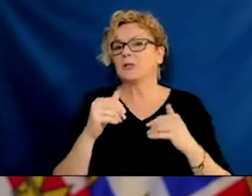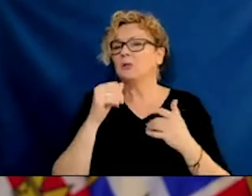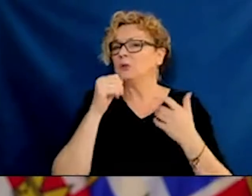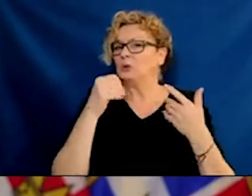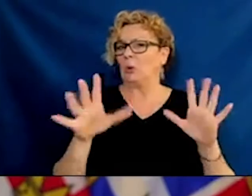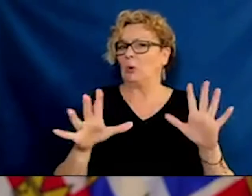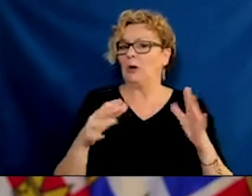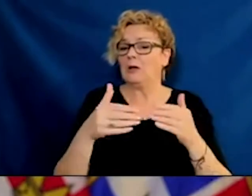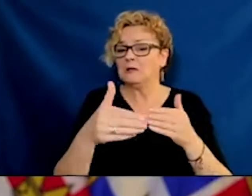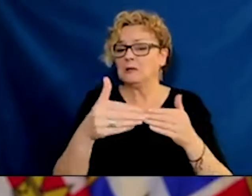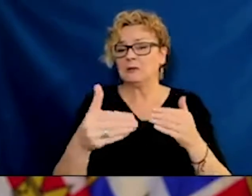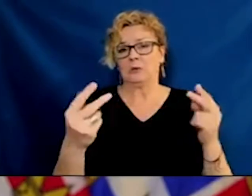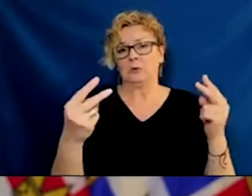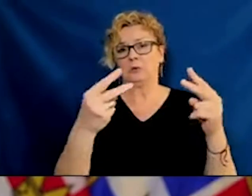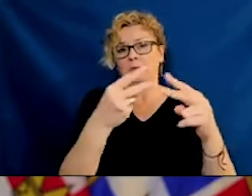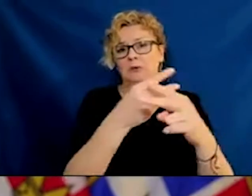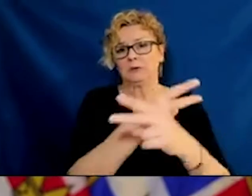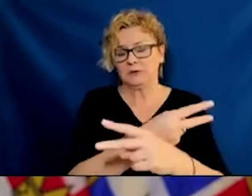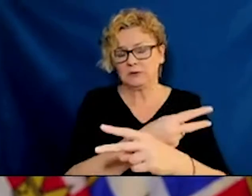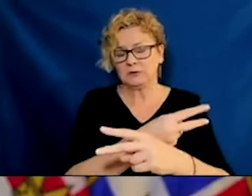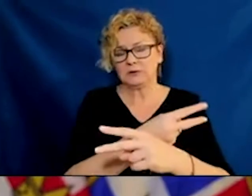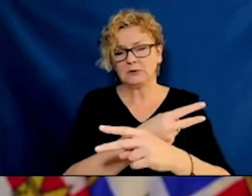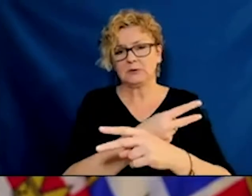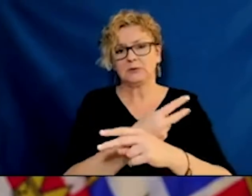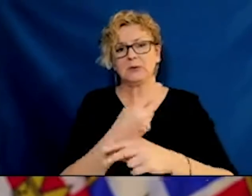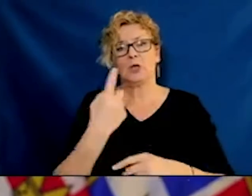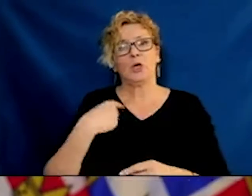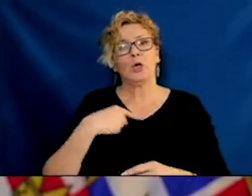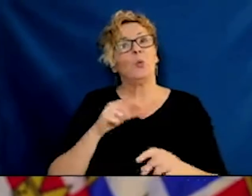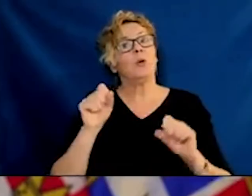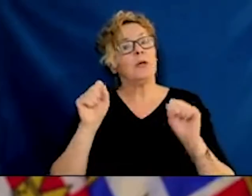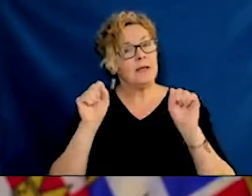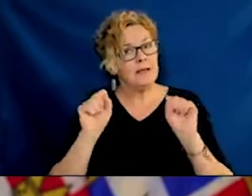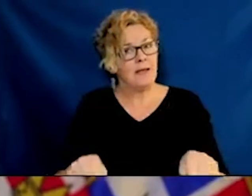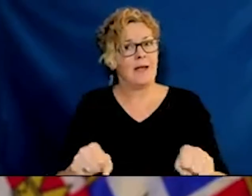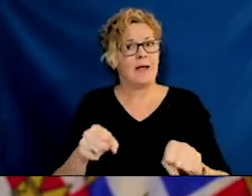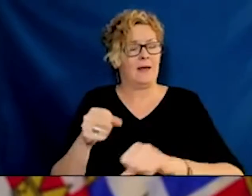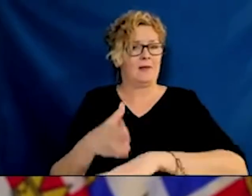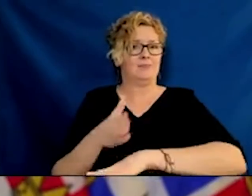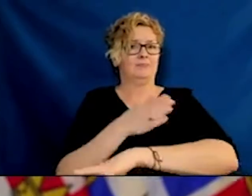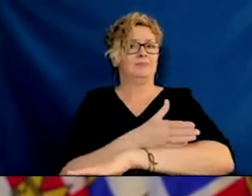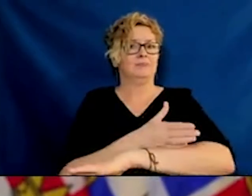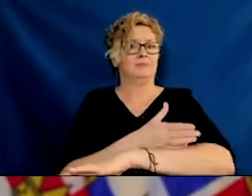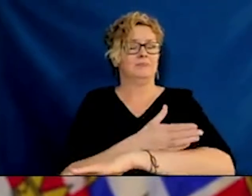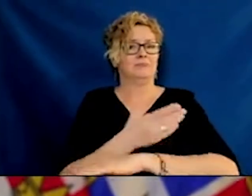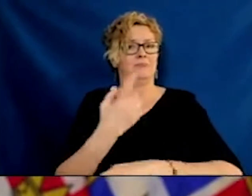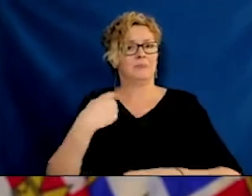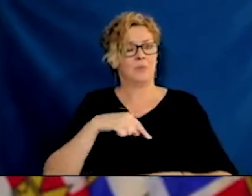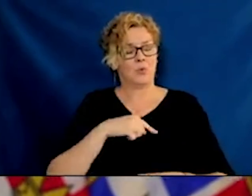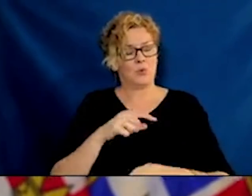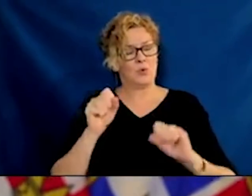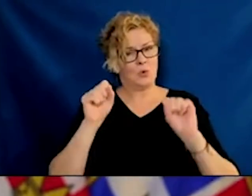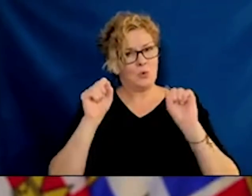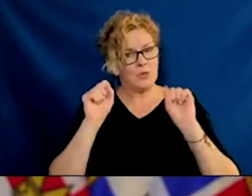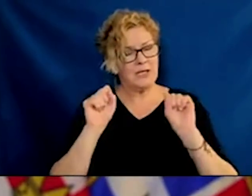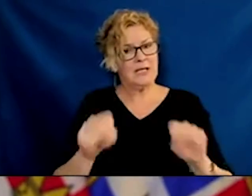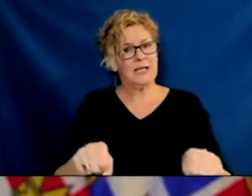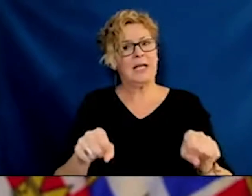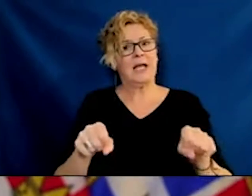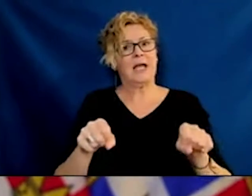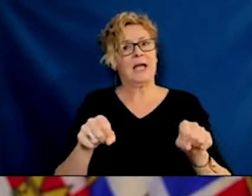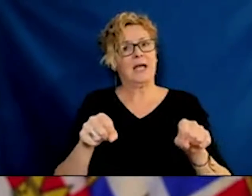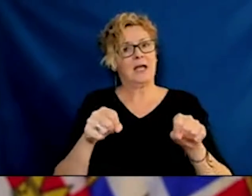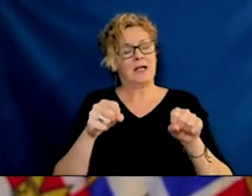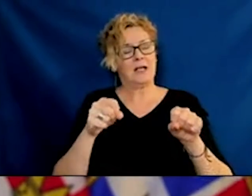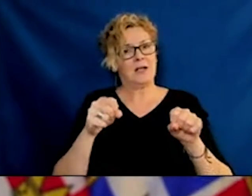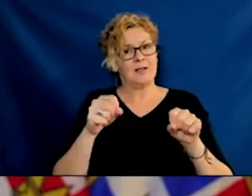are now into the second incubation period from our winter break. Less is where we need to